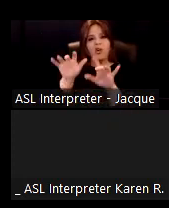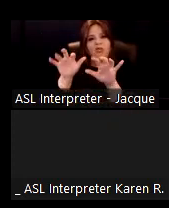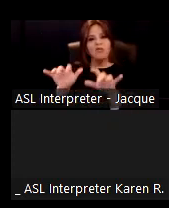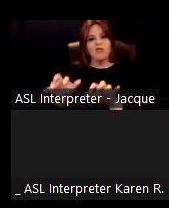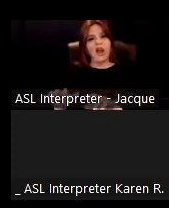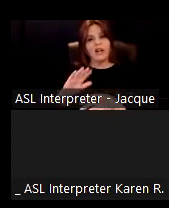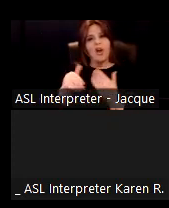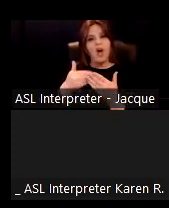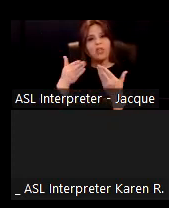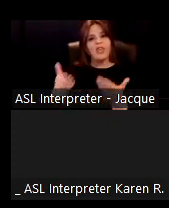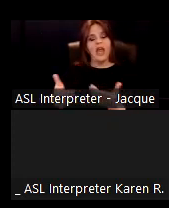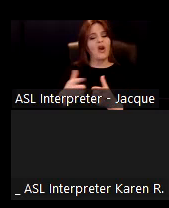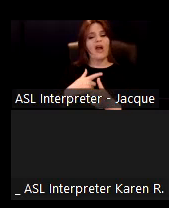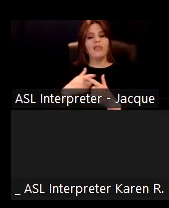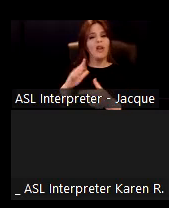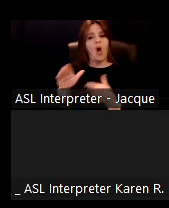all your thinking down.